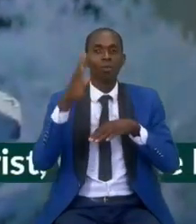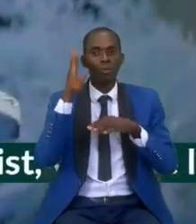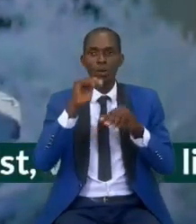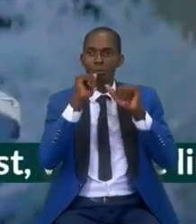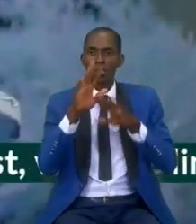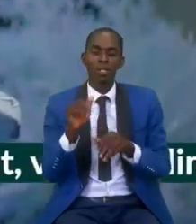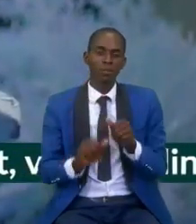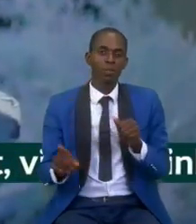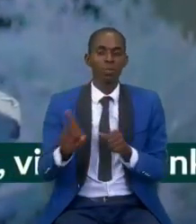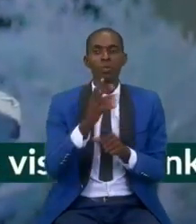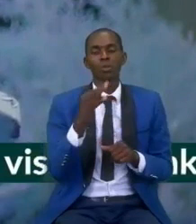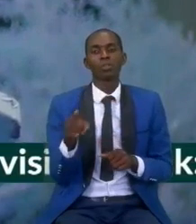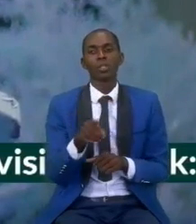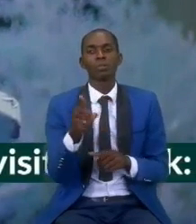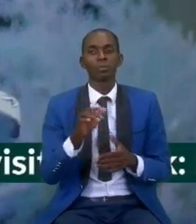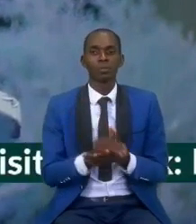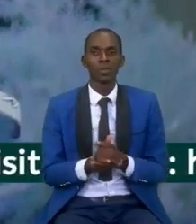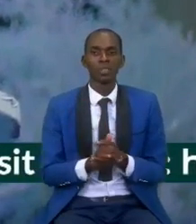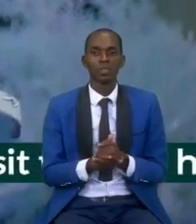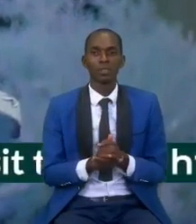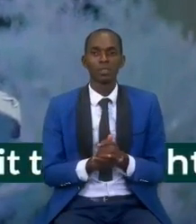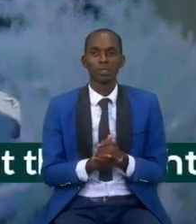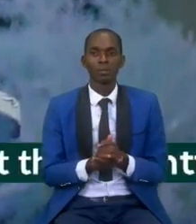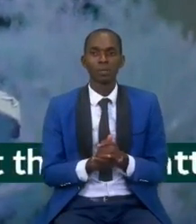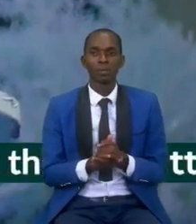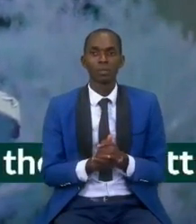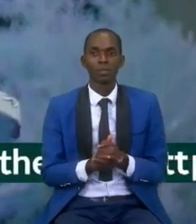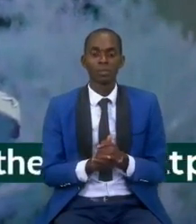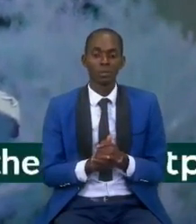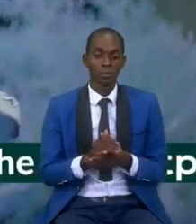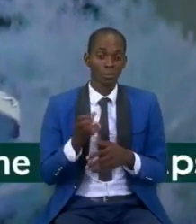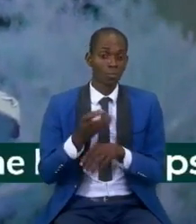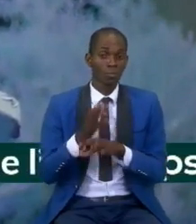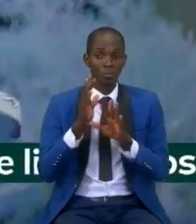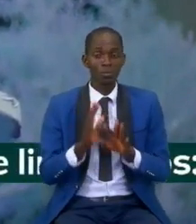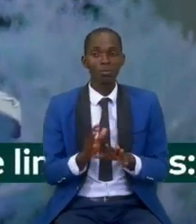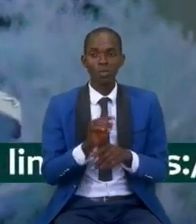Counselors, when you are finished, you let us know.